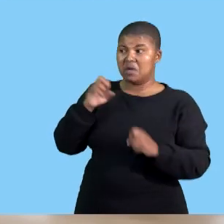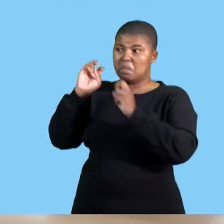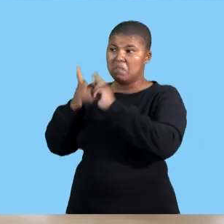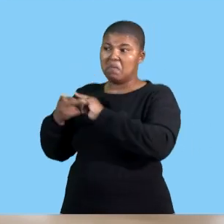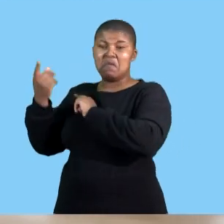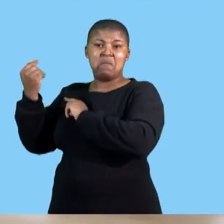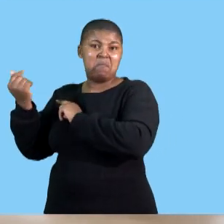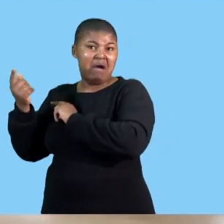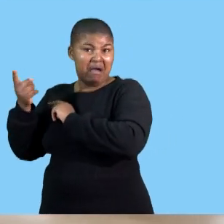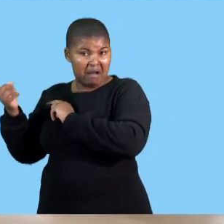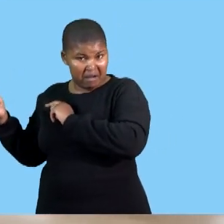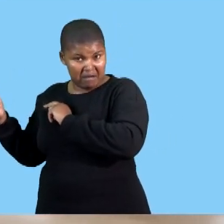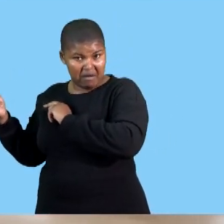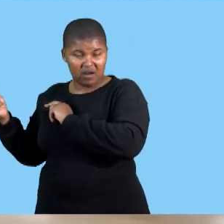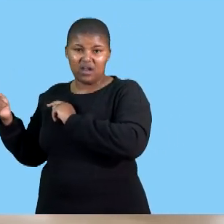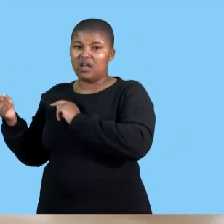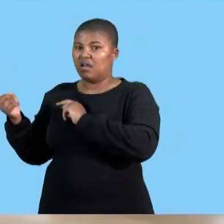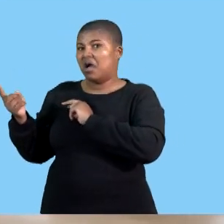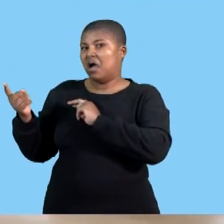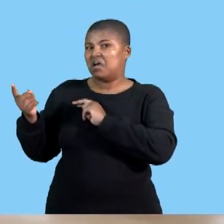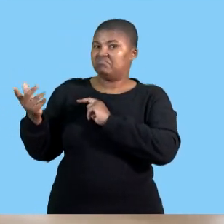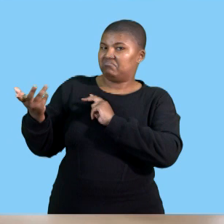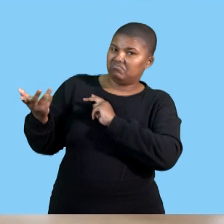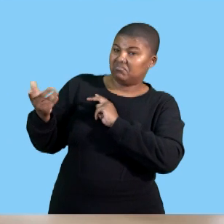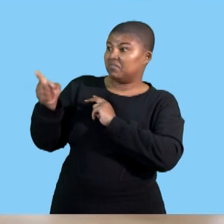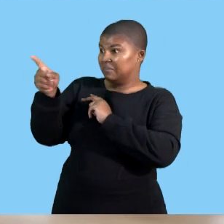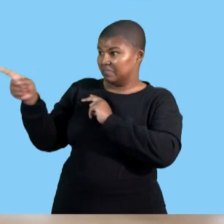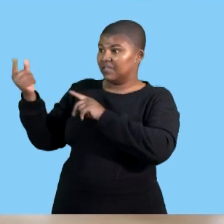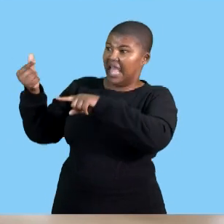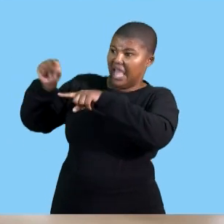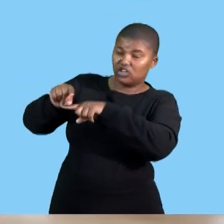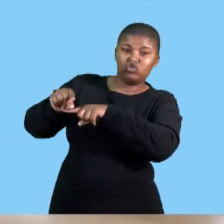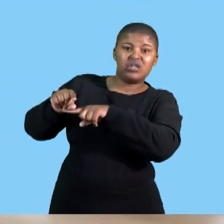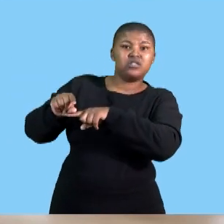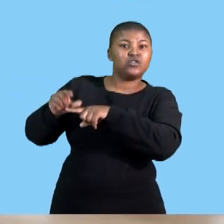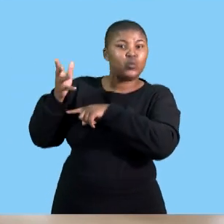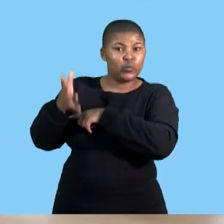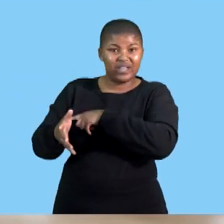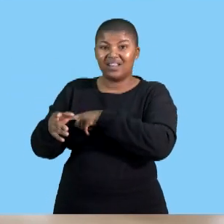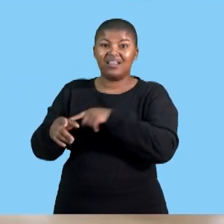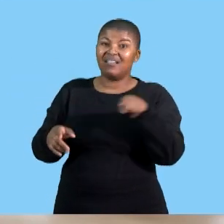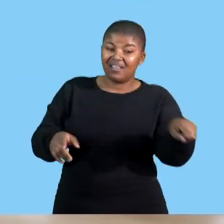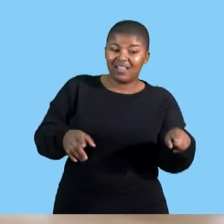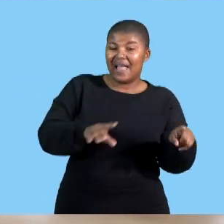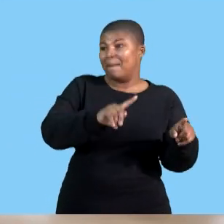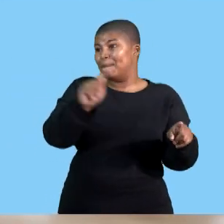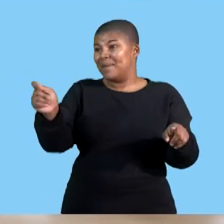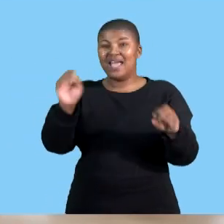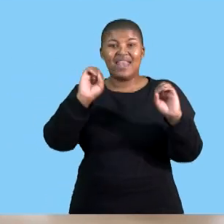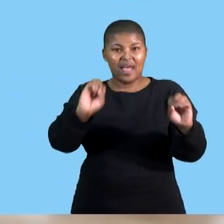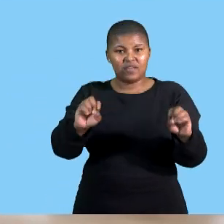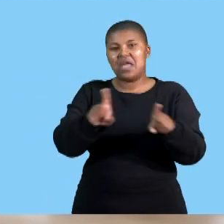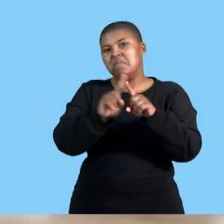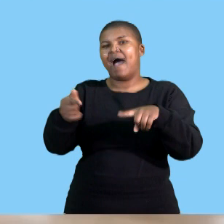borrowed capital, they borrow businesses or people money, knowing very well that they are going to charge interest on that money. So even if you fail to